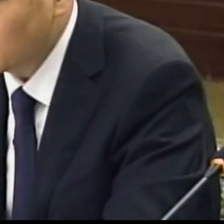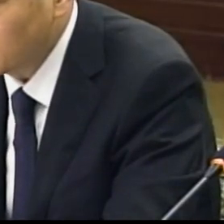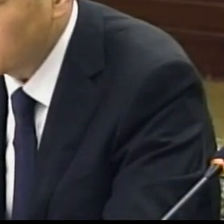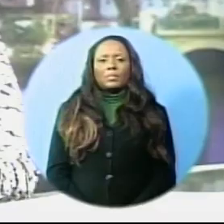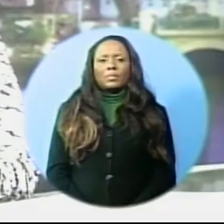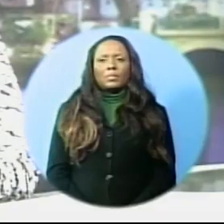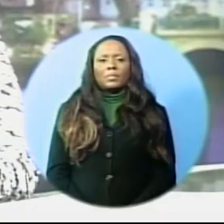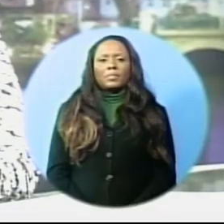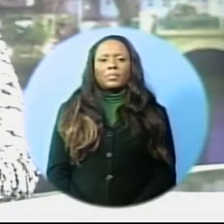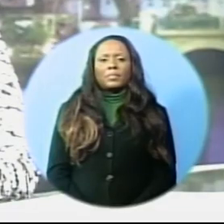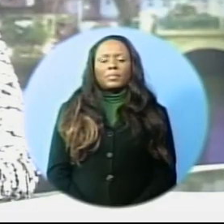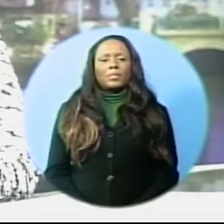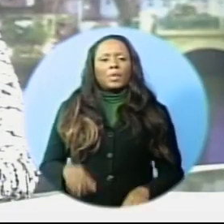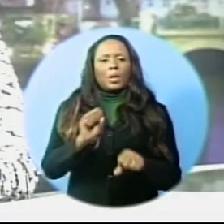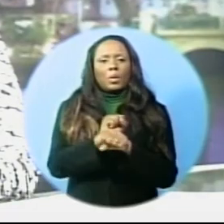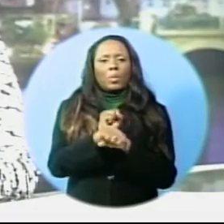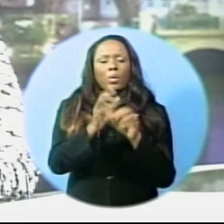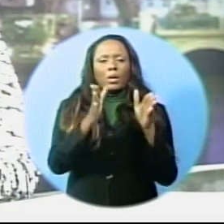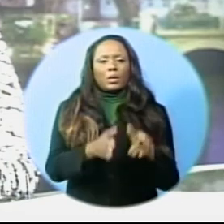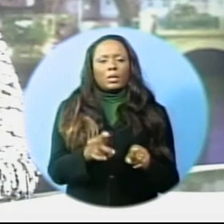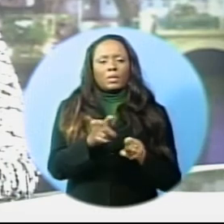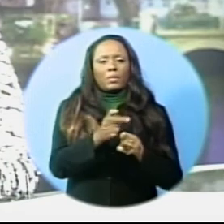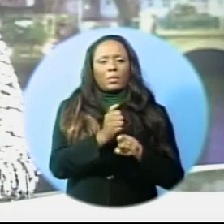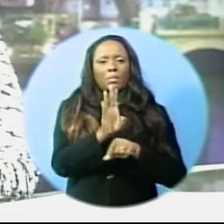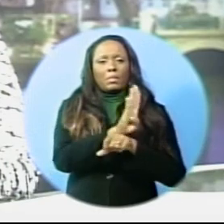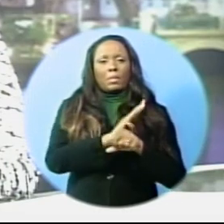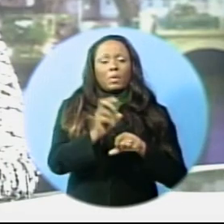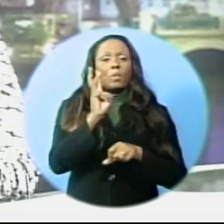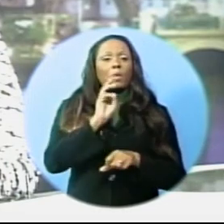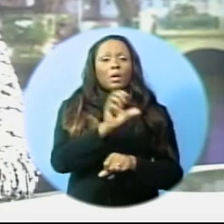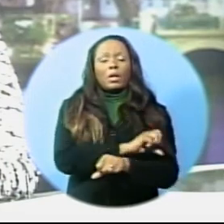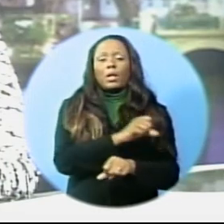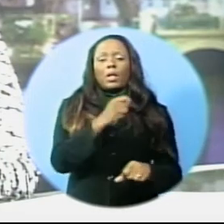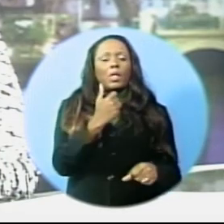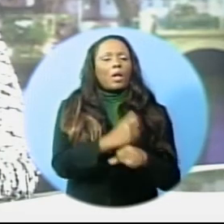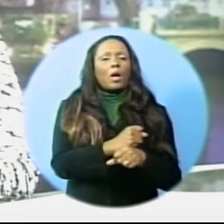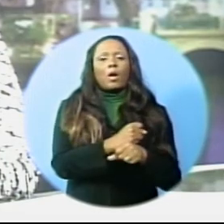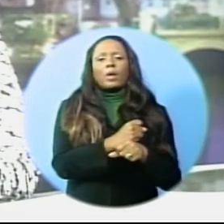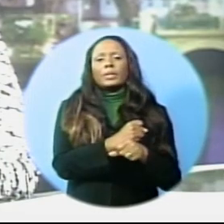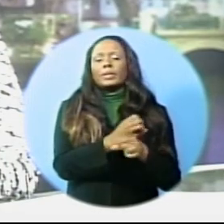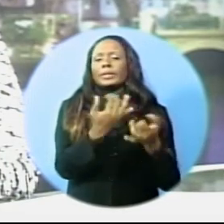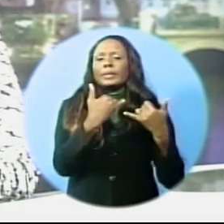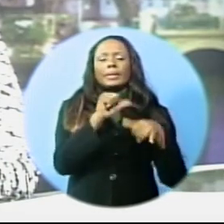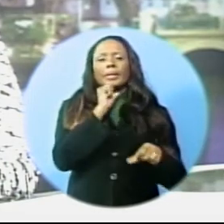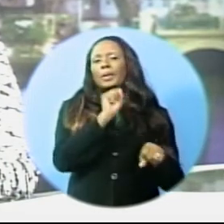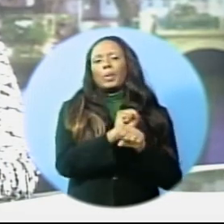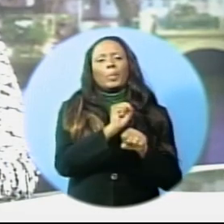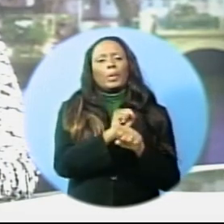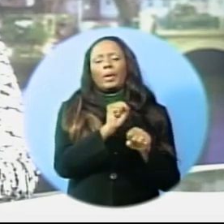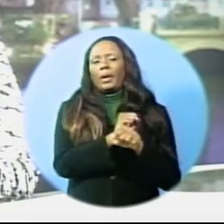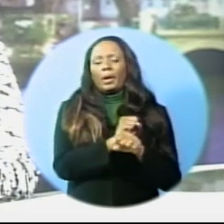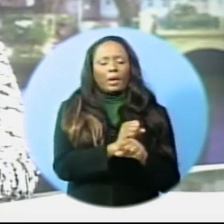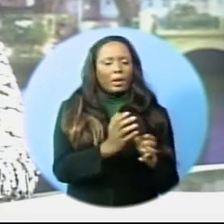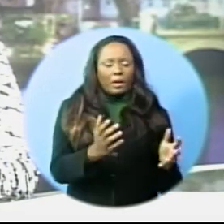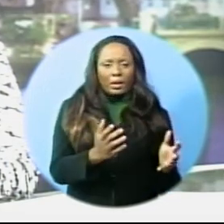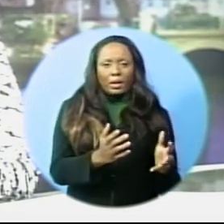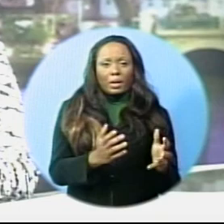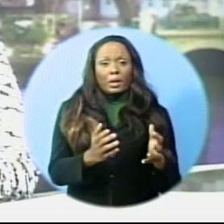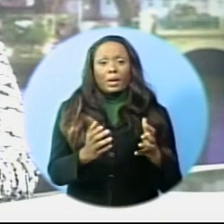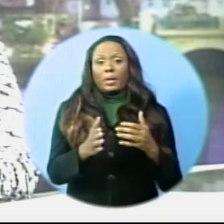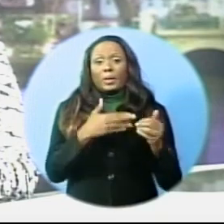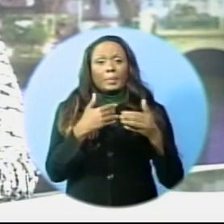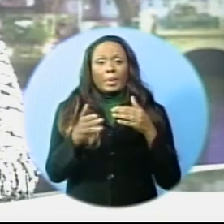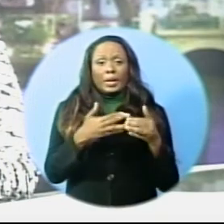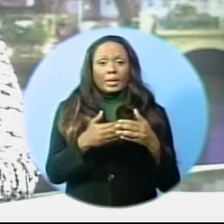cooperation. Workers of the Barbados Water Authority remained off the job another day, even after a meeting between the Barbados